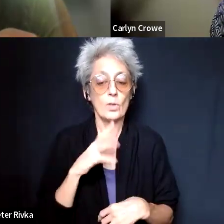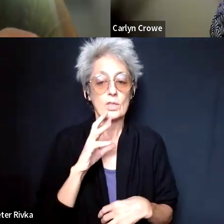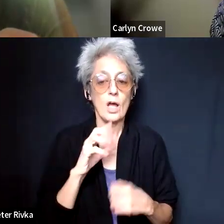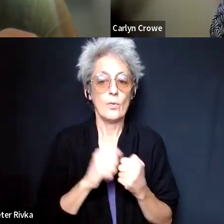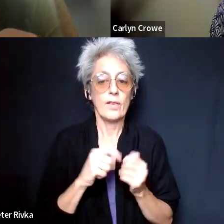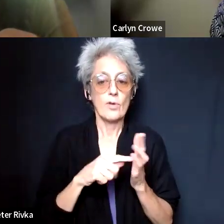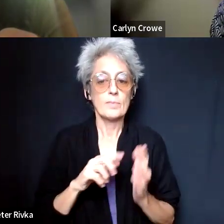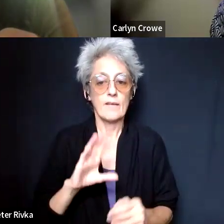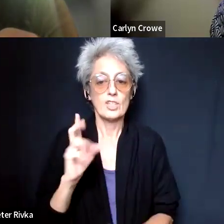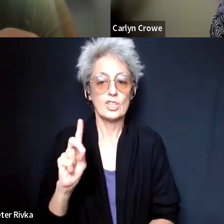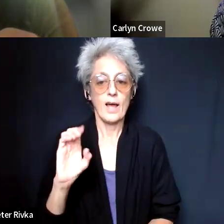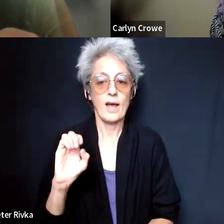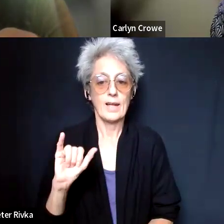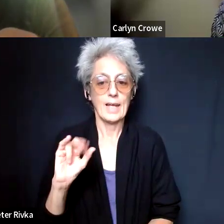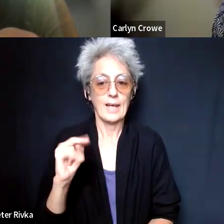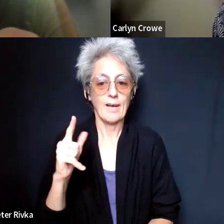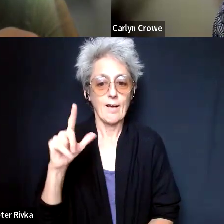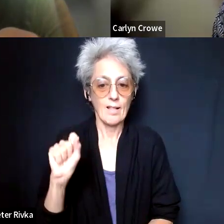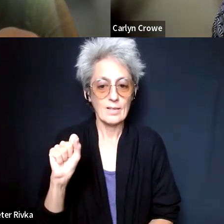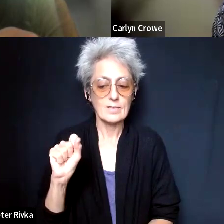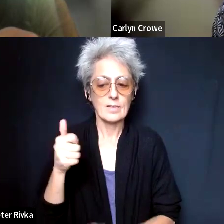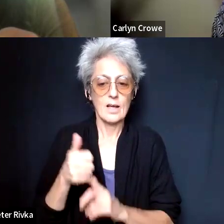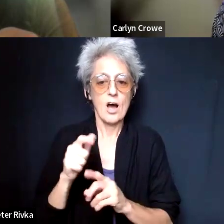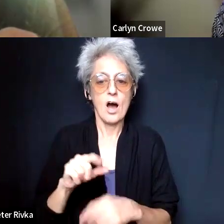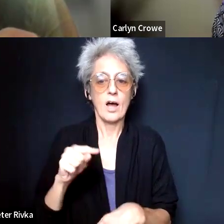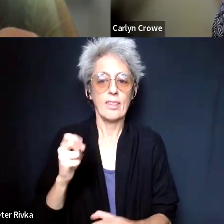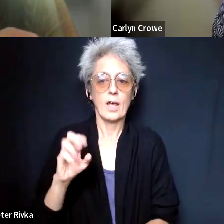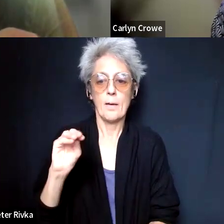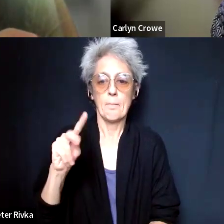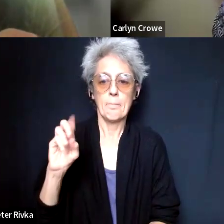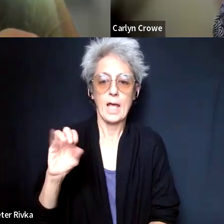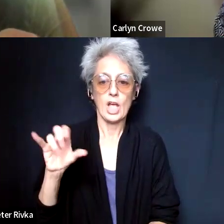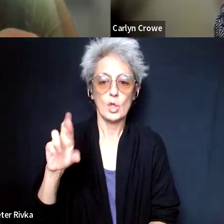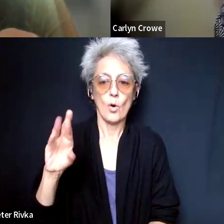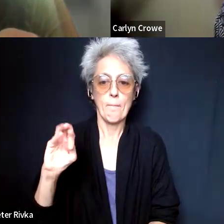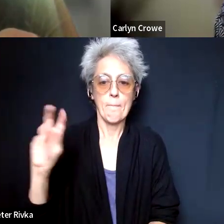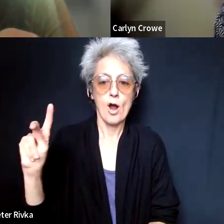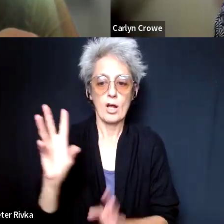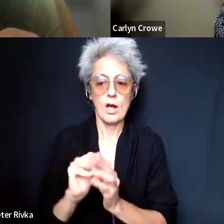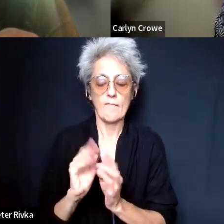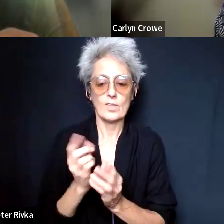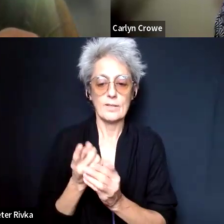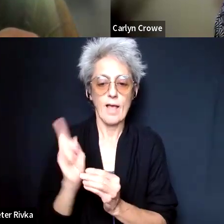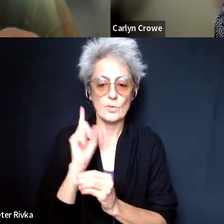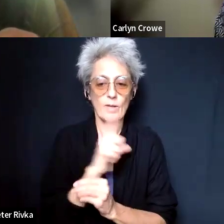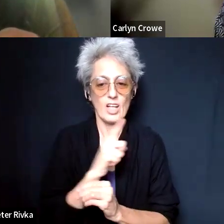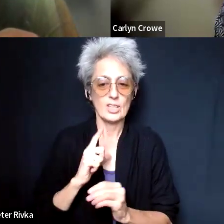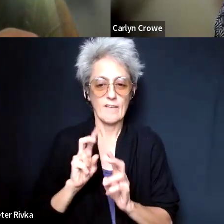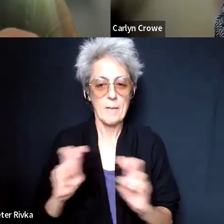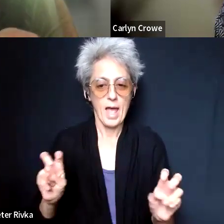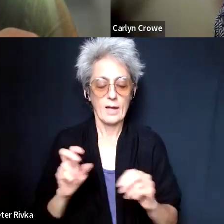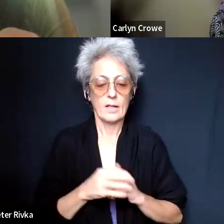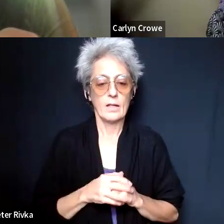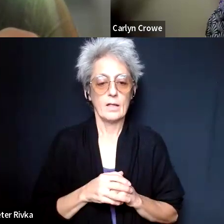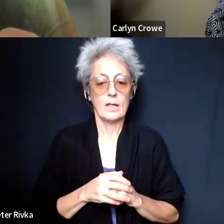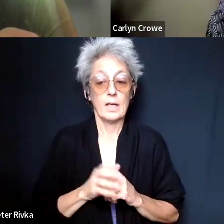was on the Make Your Mark conference last week's legislative panel, and he was